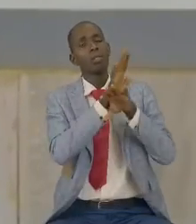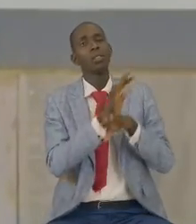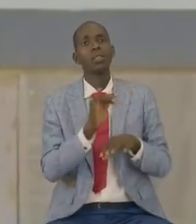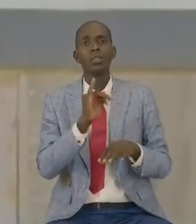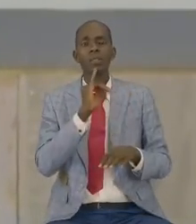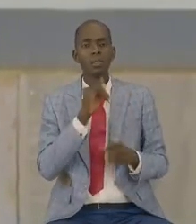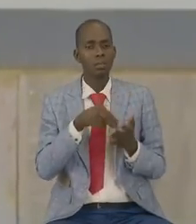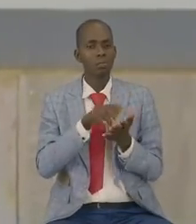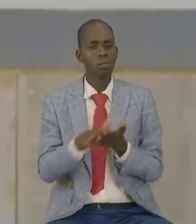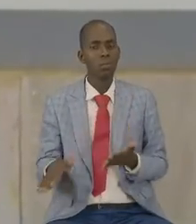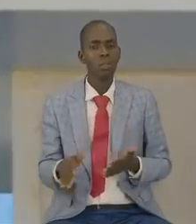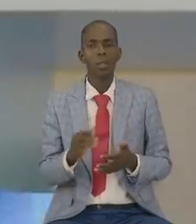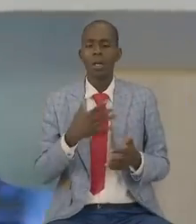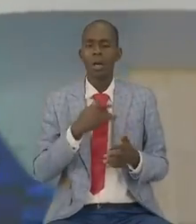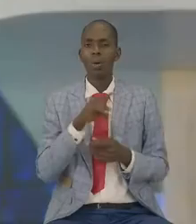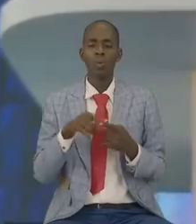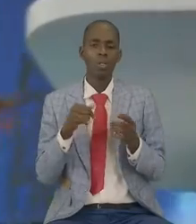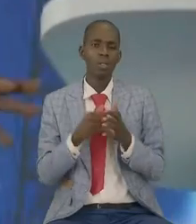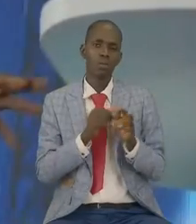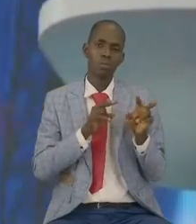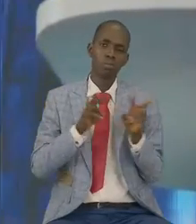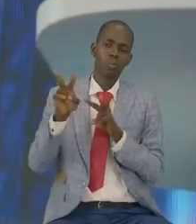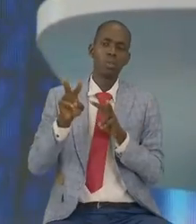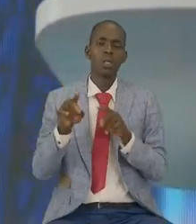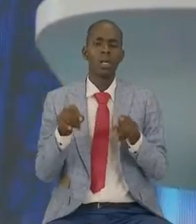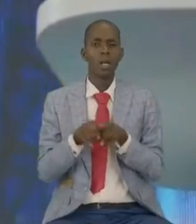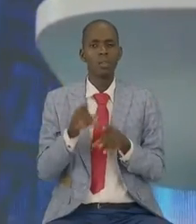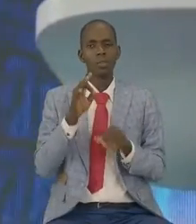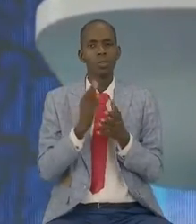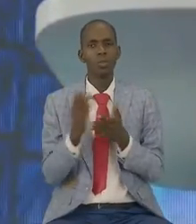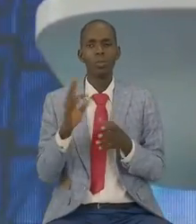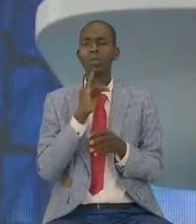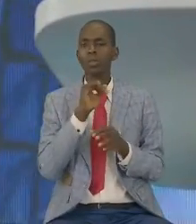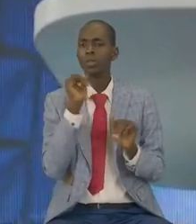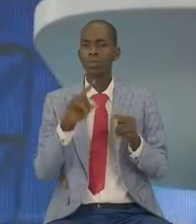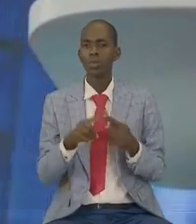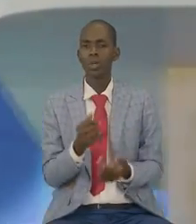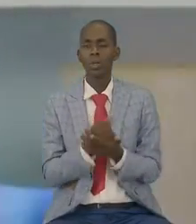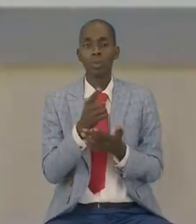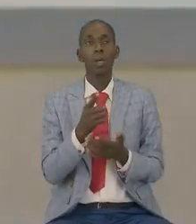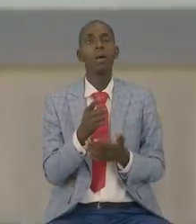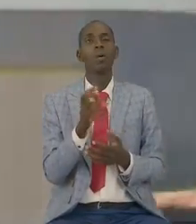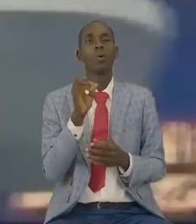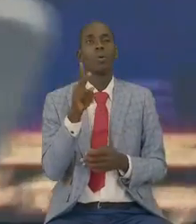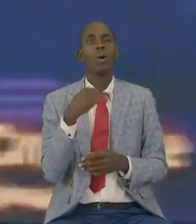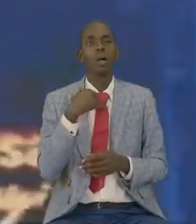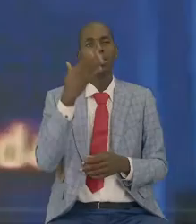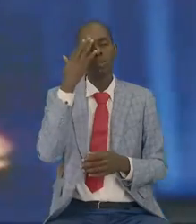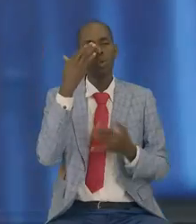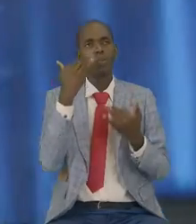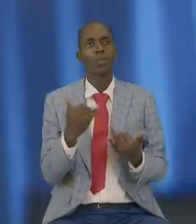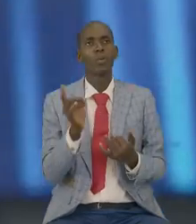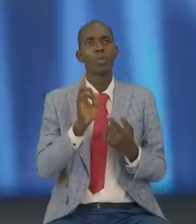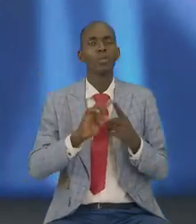when it appears that somebody is not able to get to, say, I know where to go. I know what at the foot of